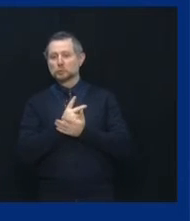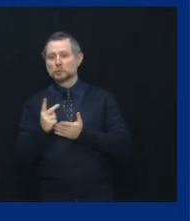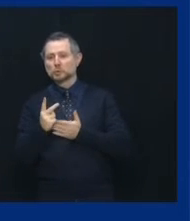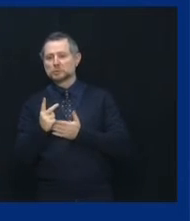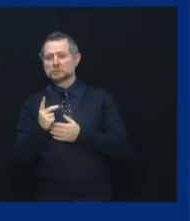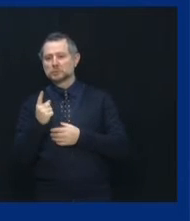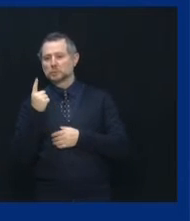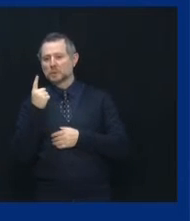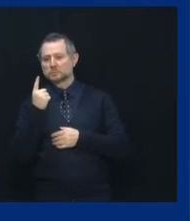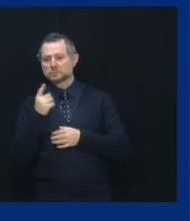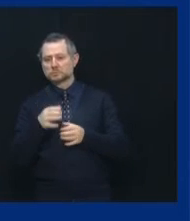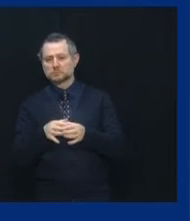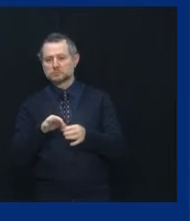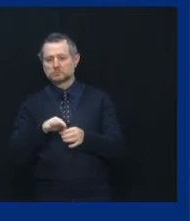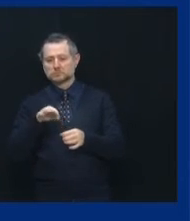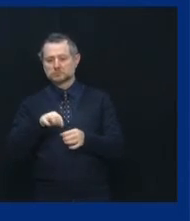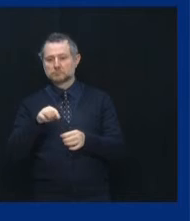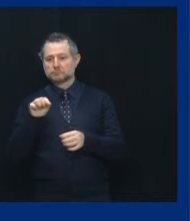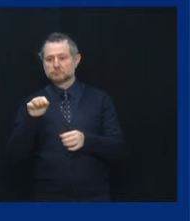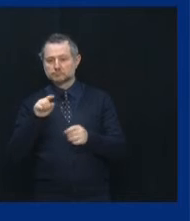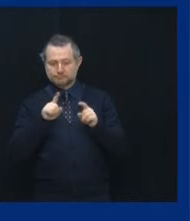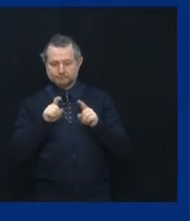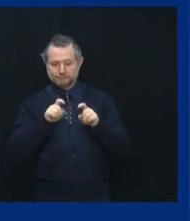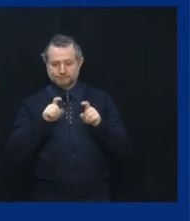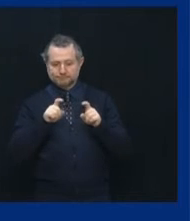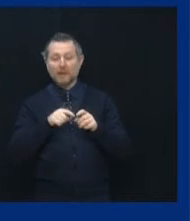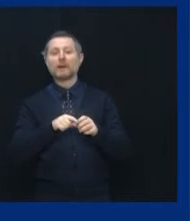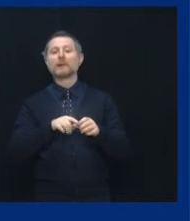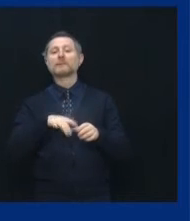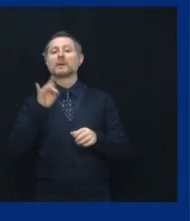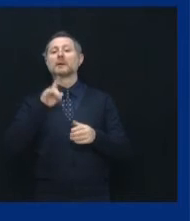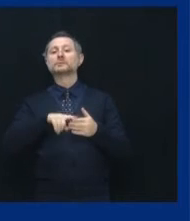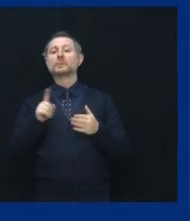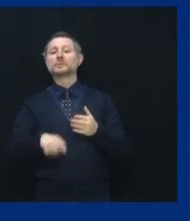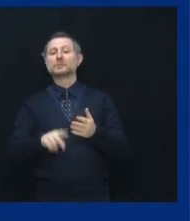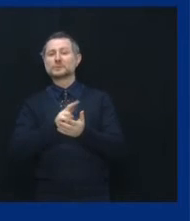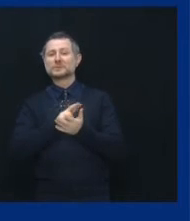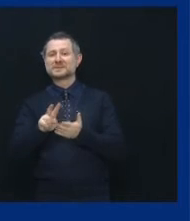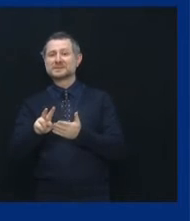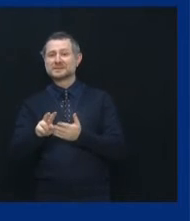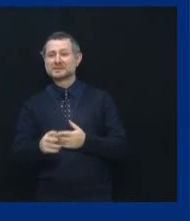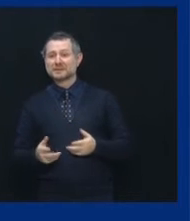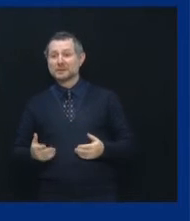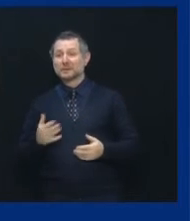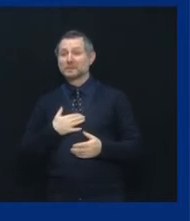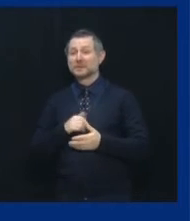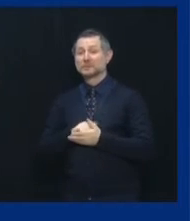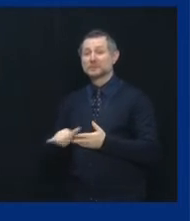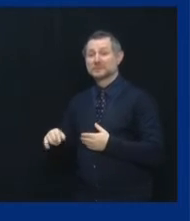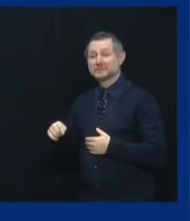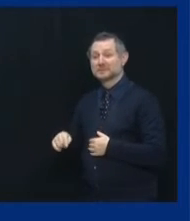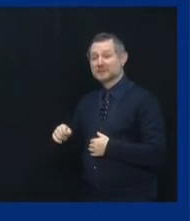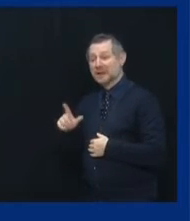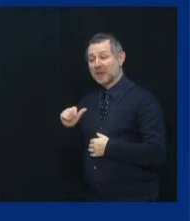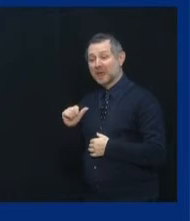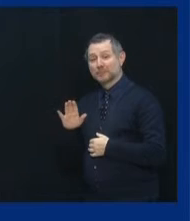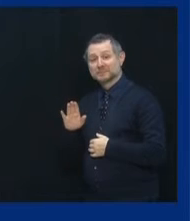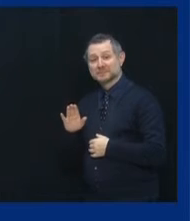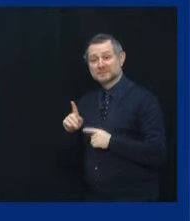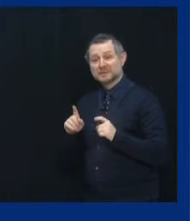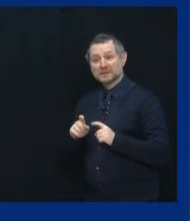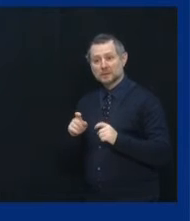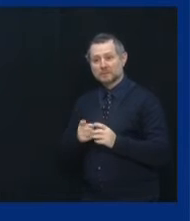specimen for the UK variant. Our state laboratory, it takes 40